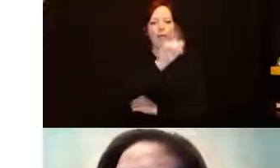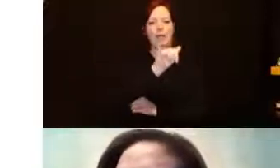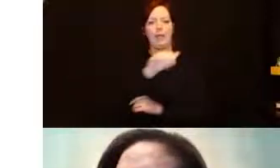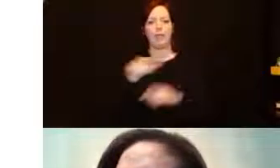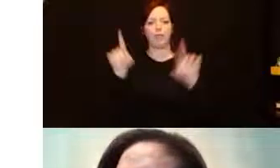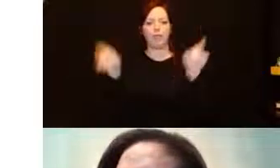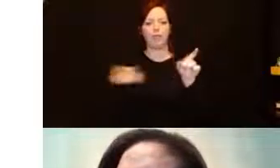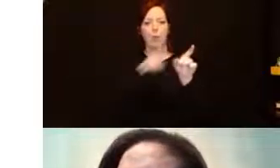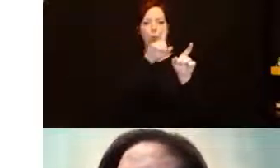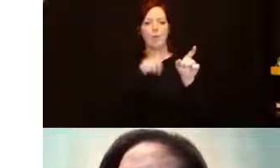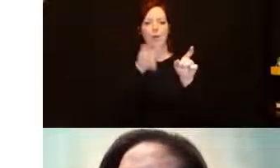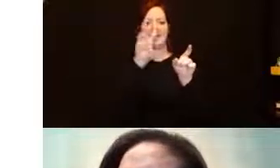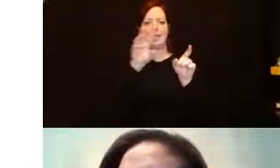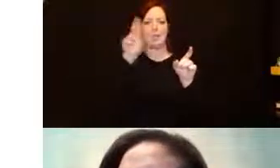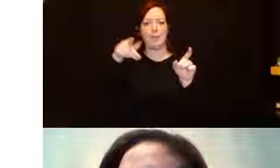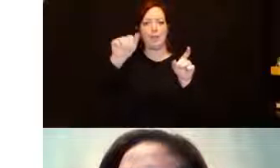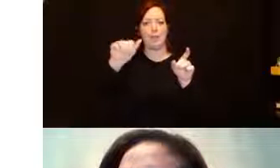about that.